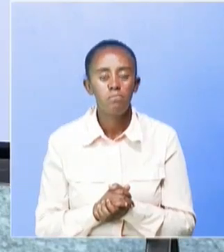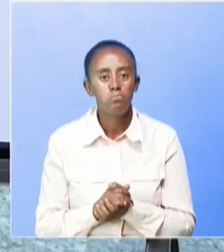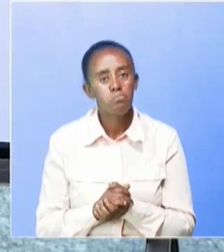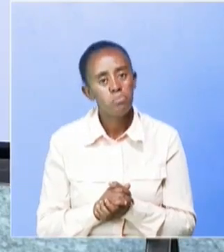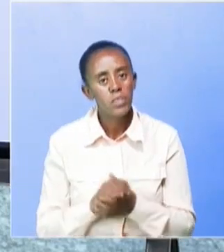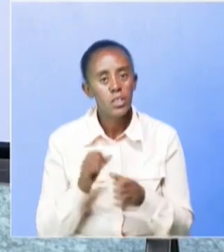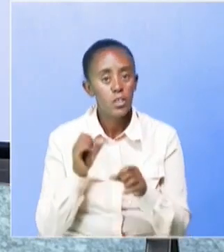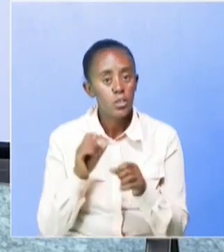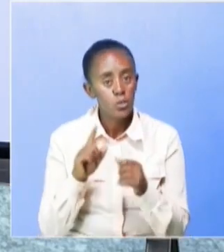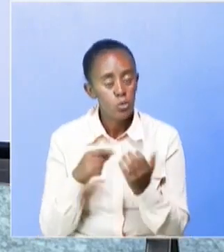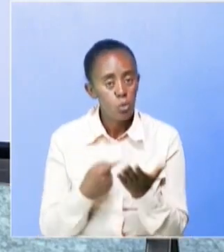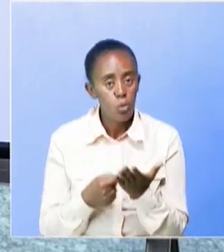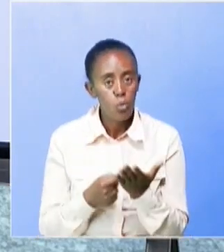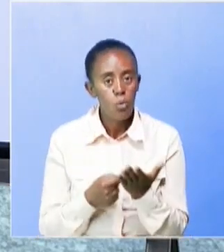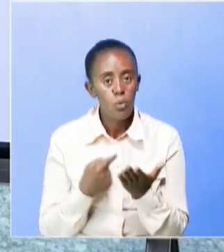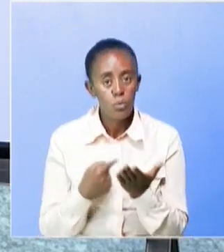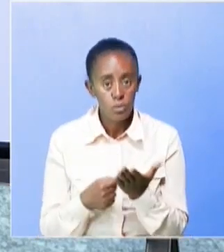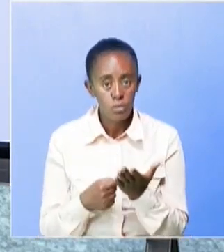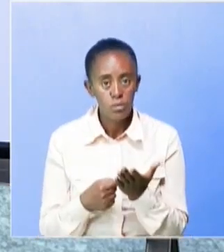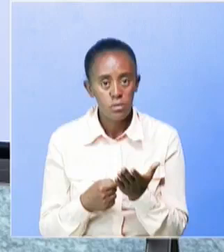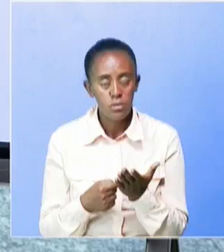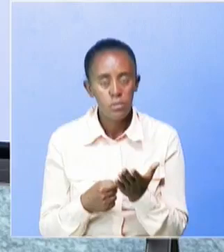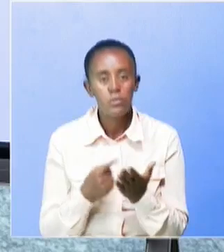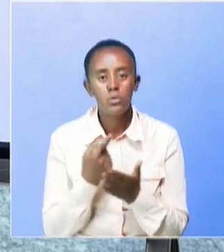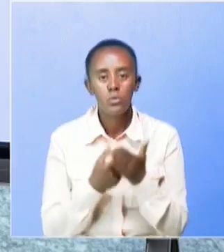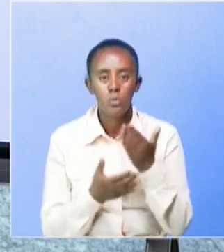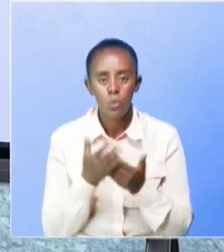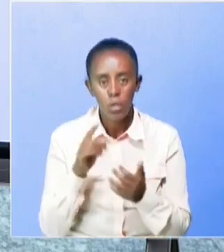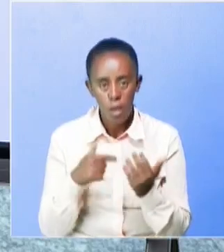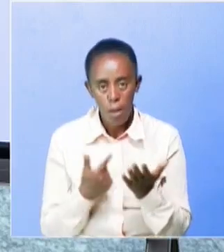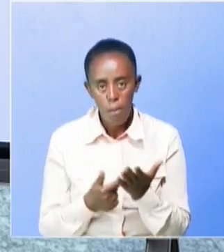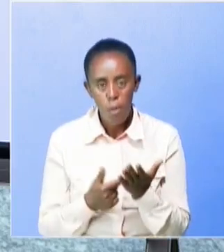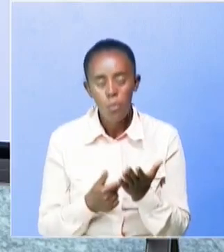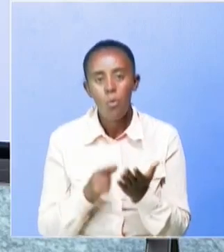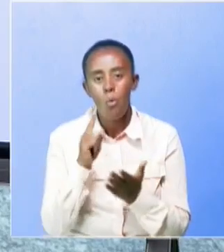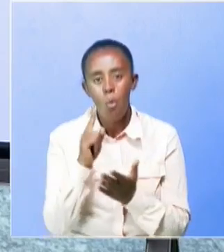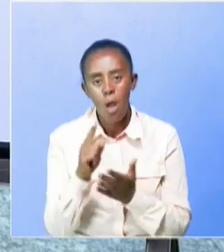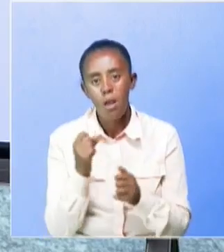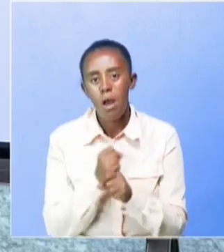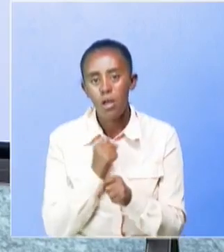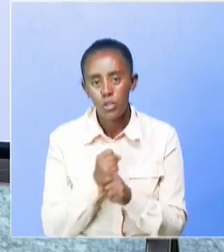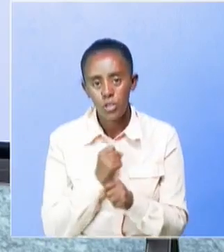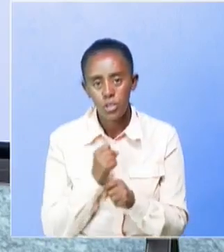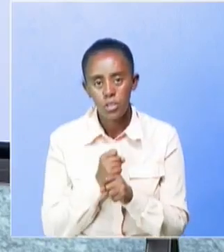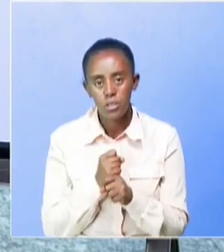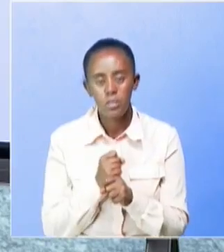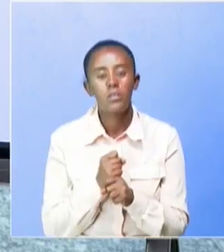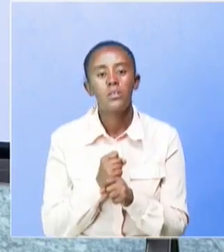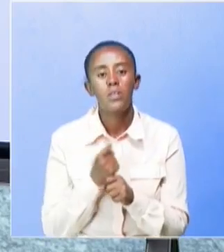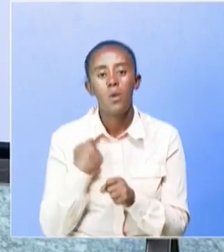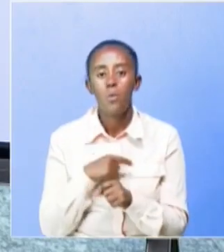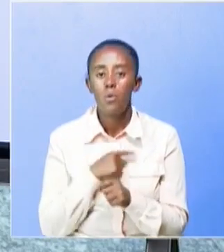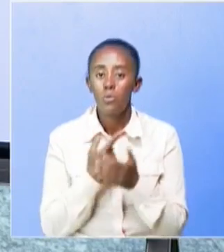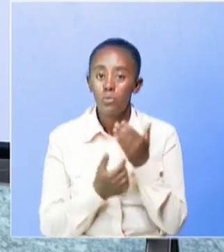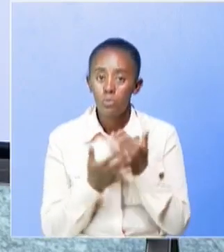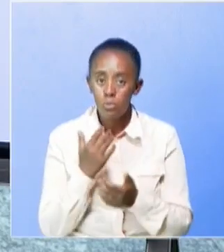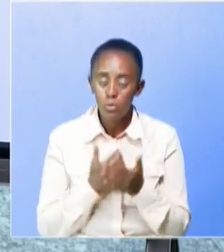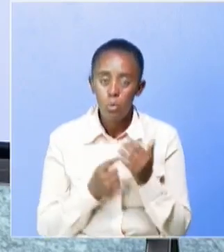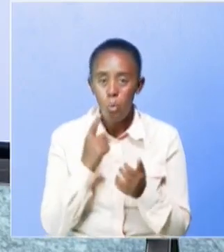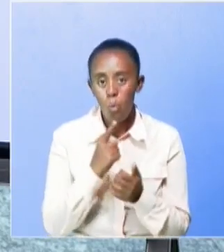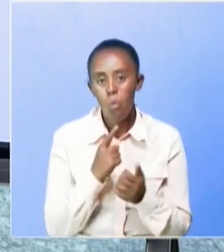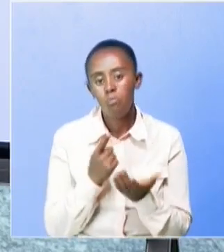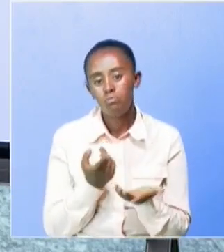So, this one is talking about one action. In the first case, we were talking about one